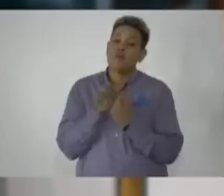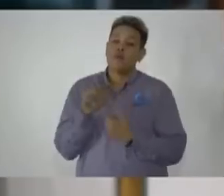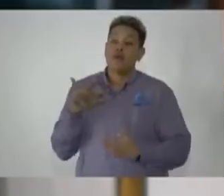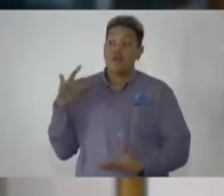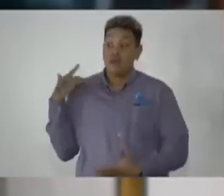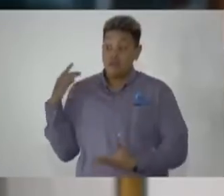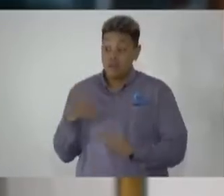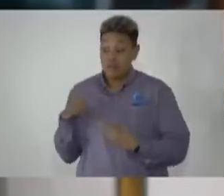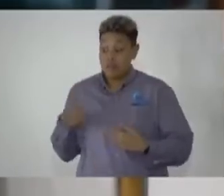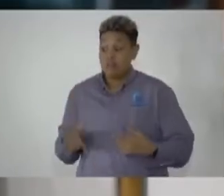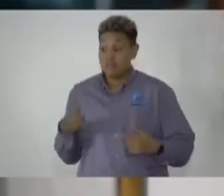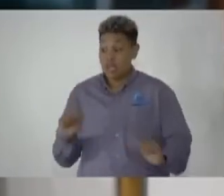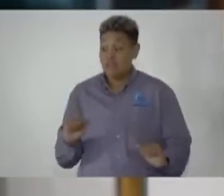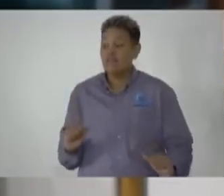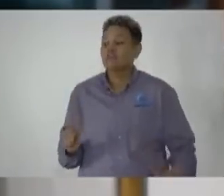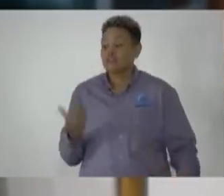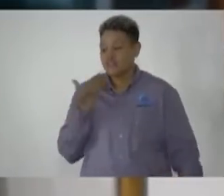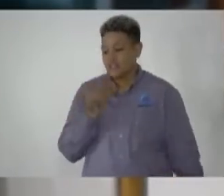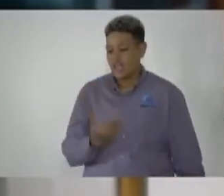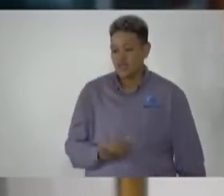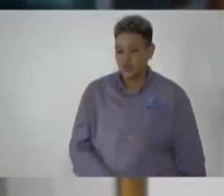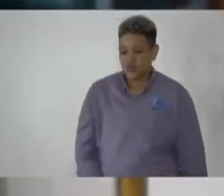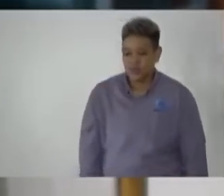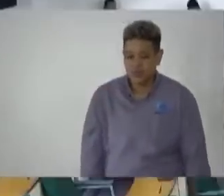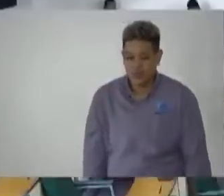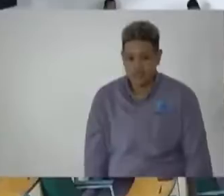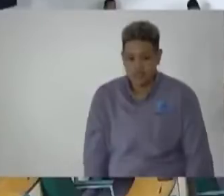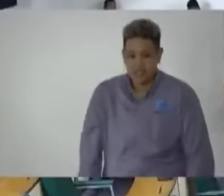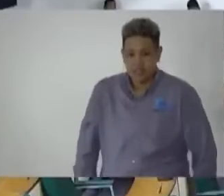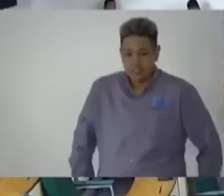wholeheartedly this effort. I thank you.